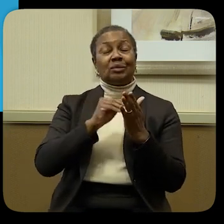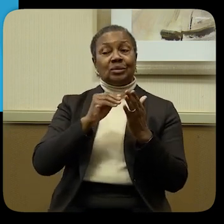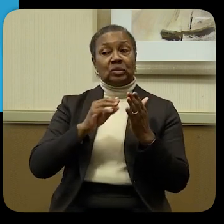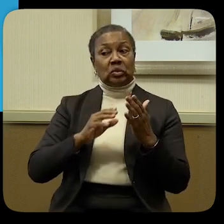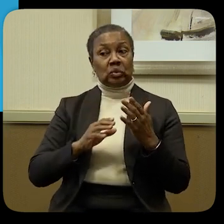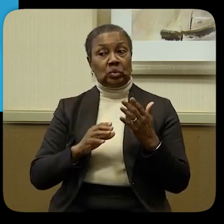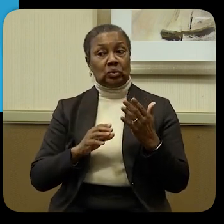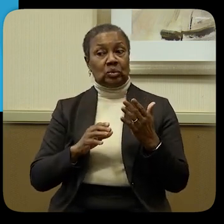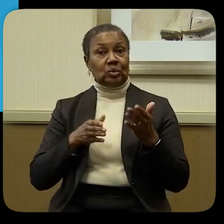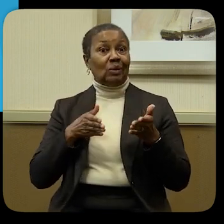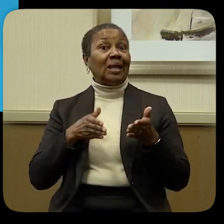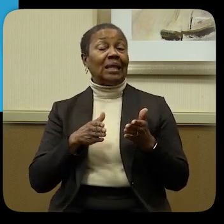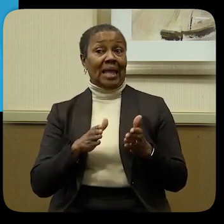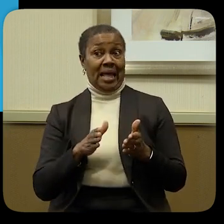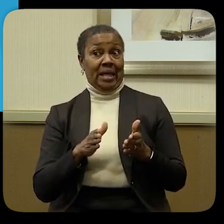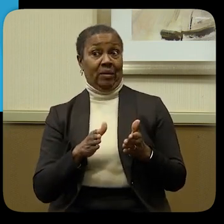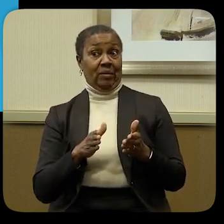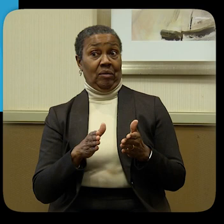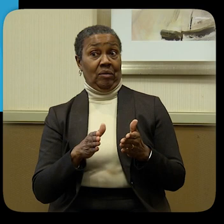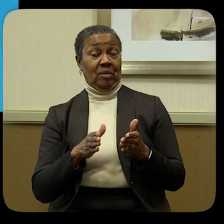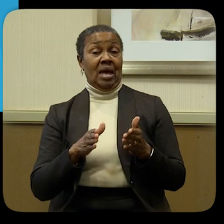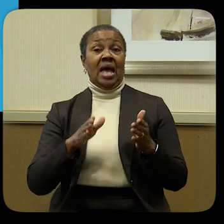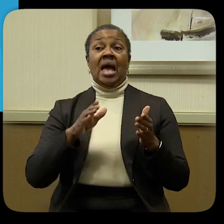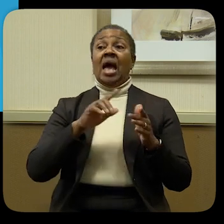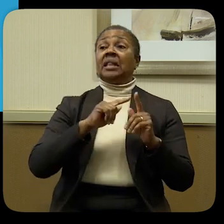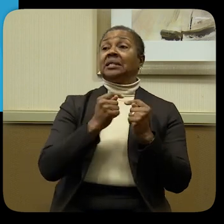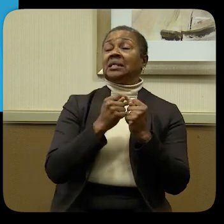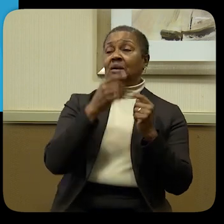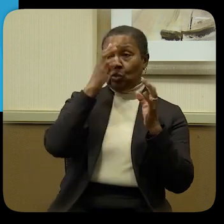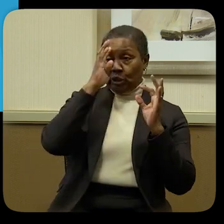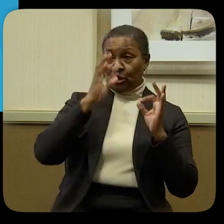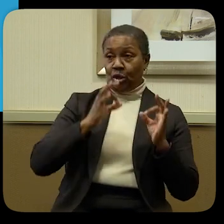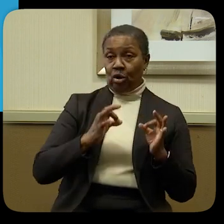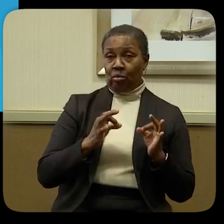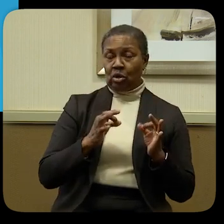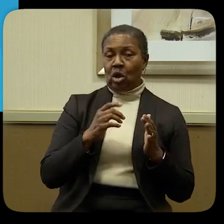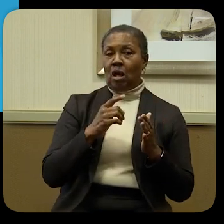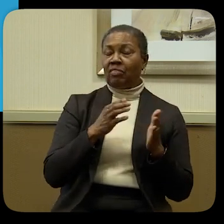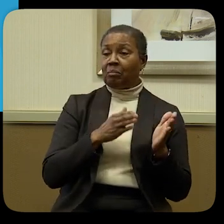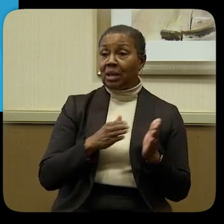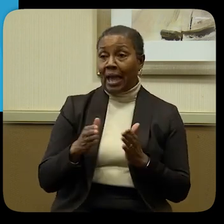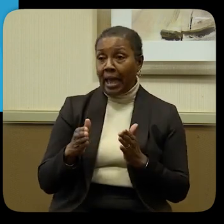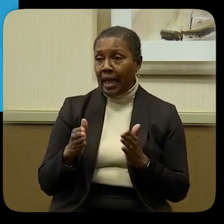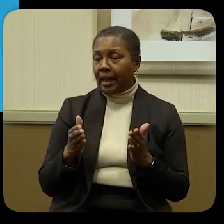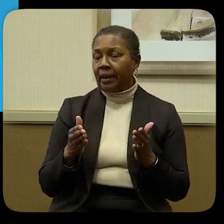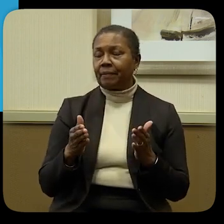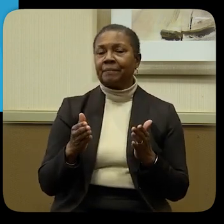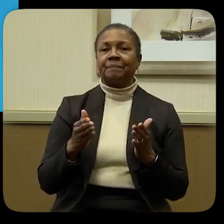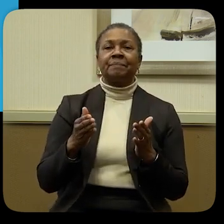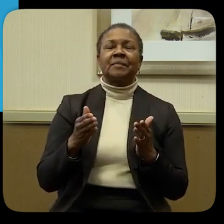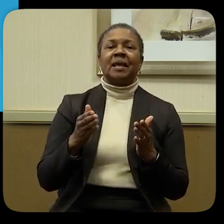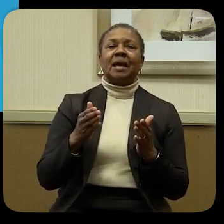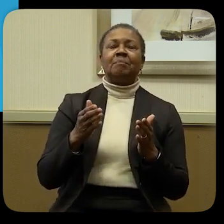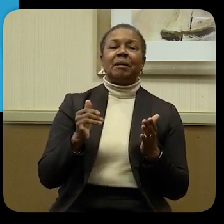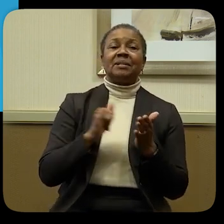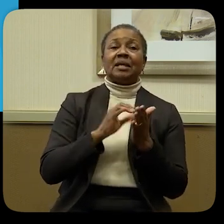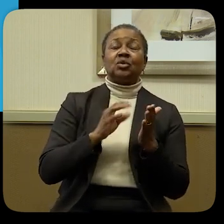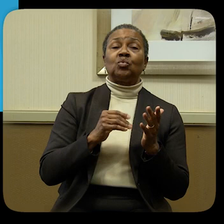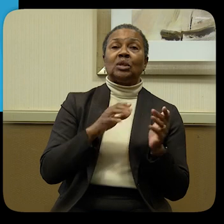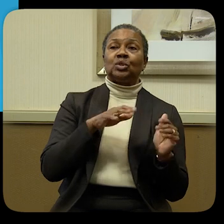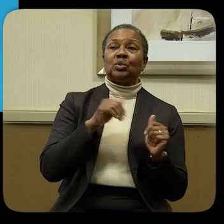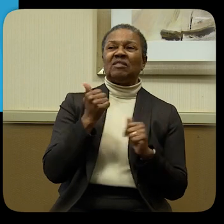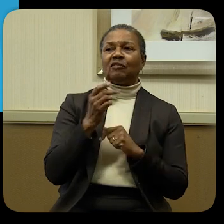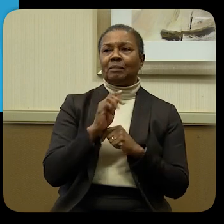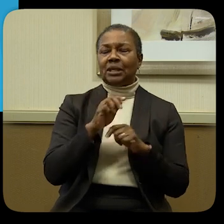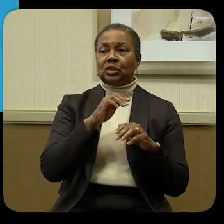students will let them. And then the team determines what the plan's going to be. So maybe that student wants to leave a few